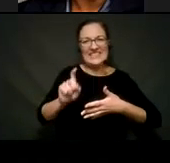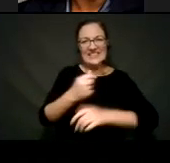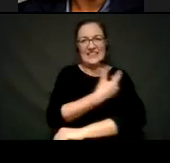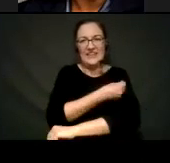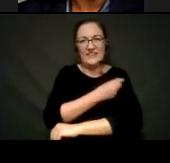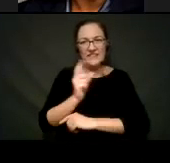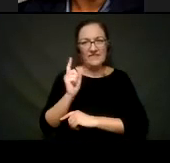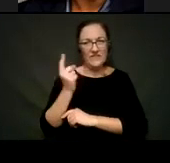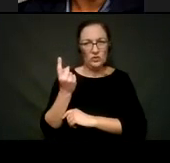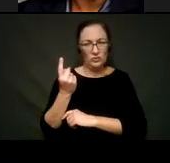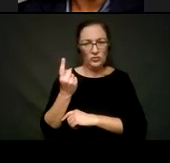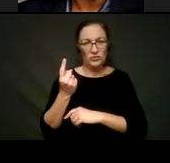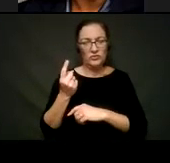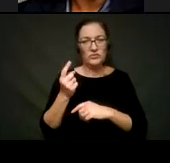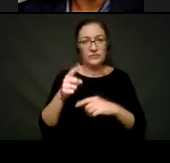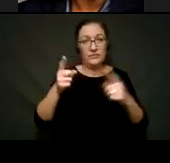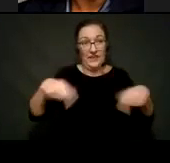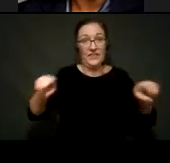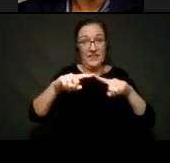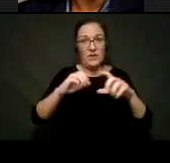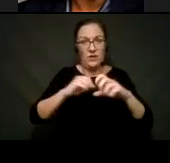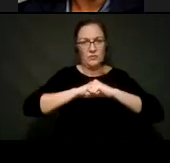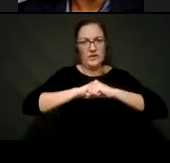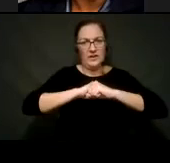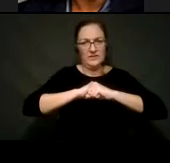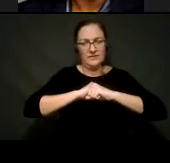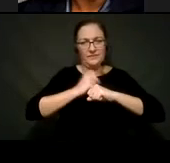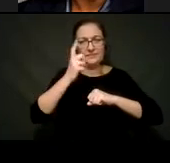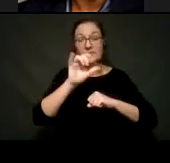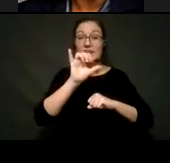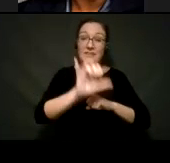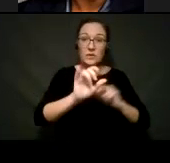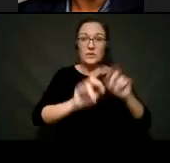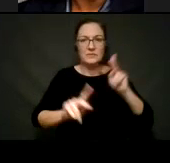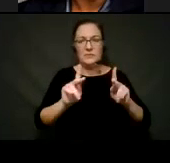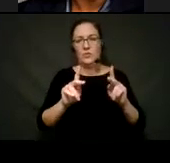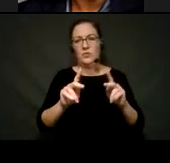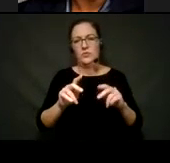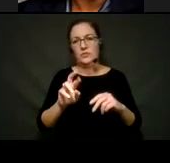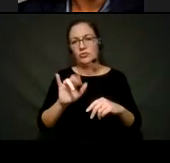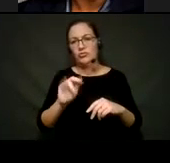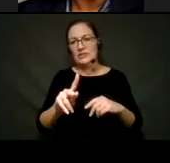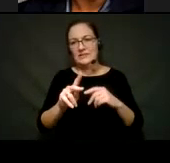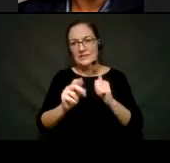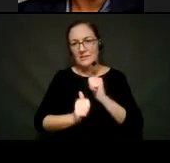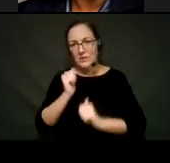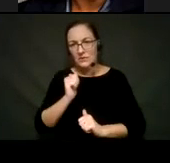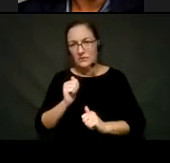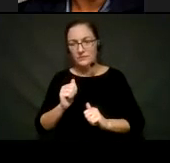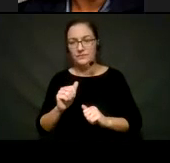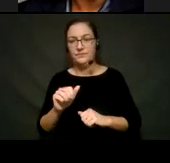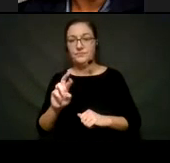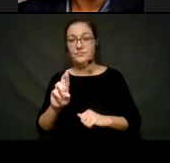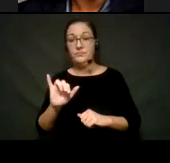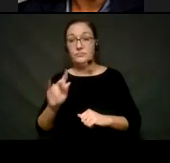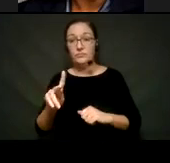that they are protected, because they are at most at risk at either acquiring infection, or